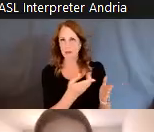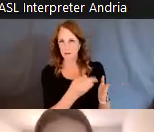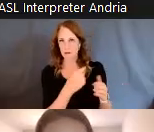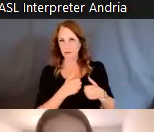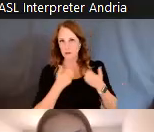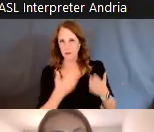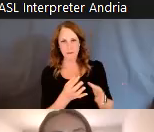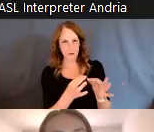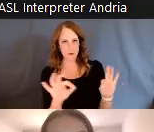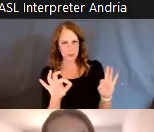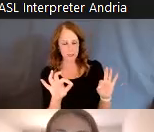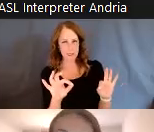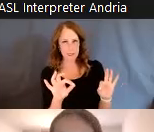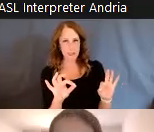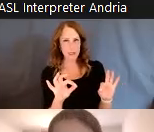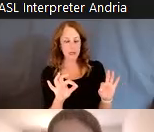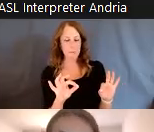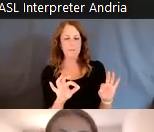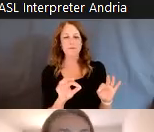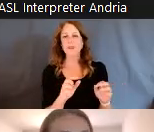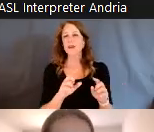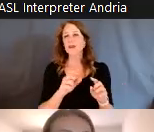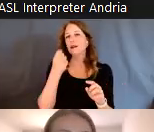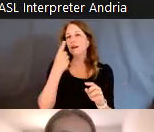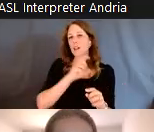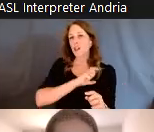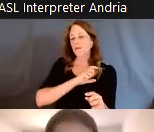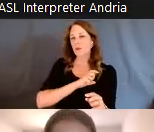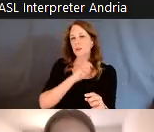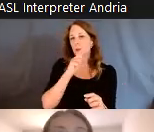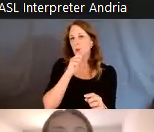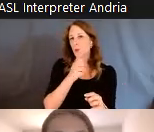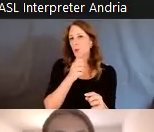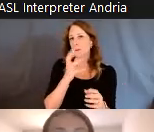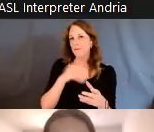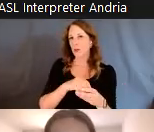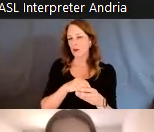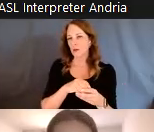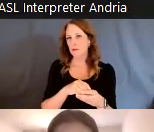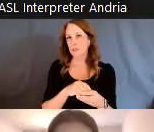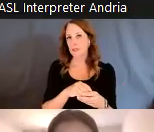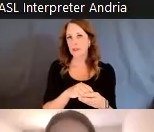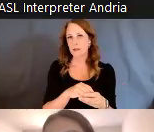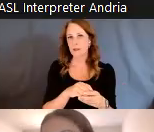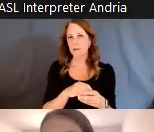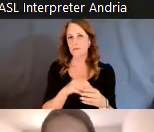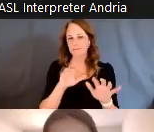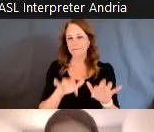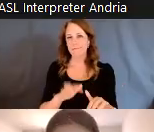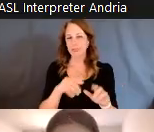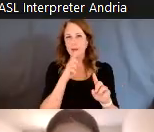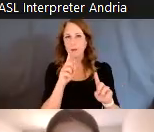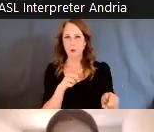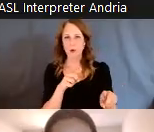of cost, but law enforcement would not be involved in taking that report. So there's